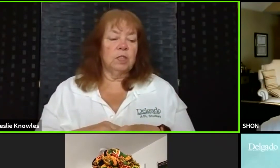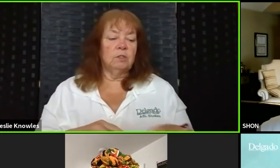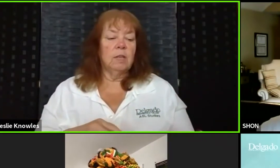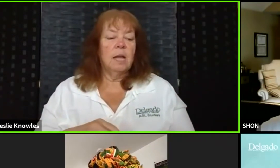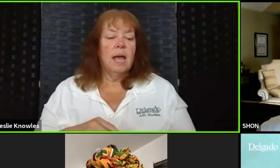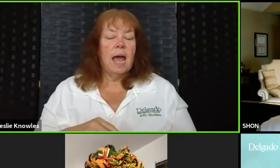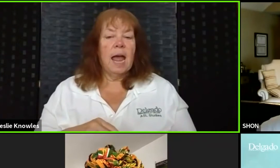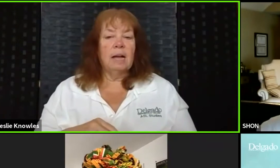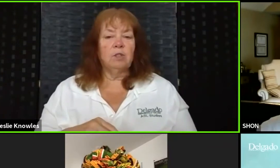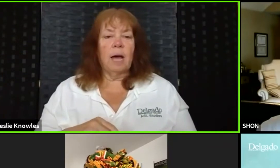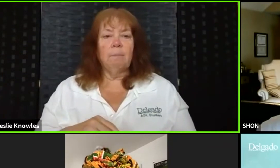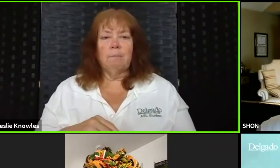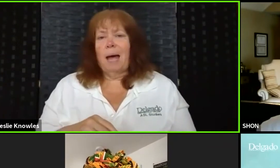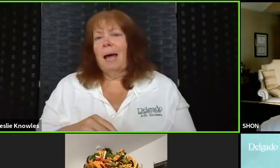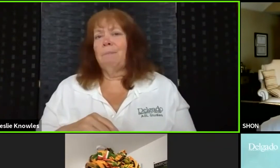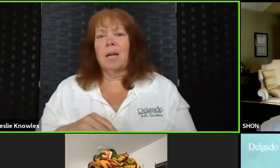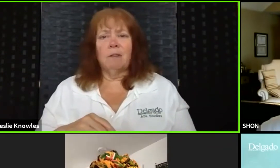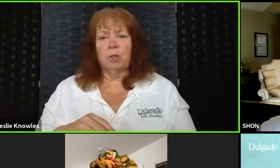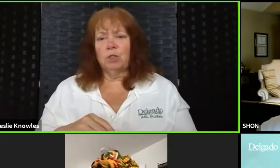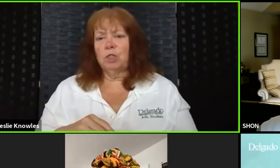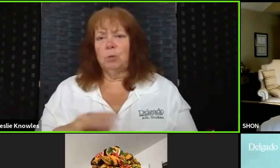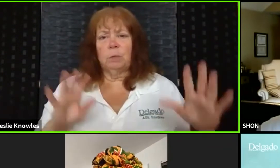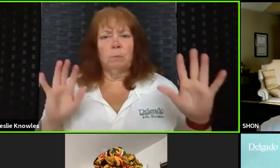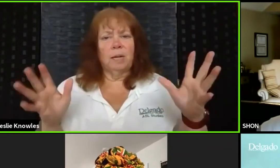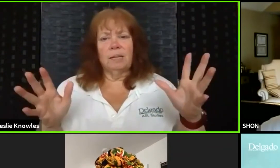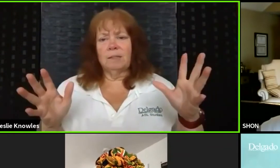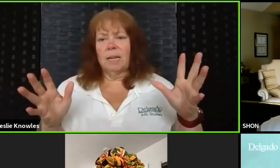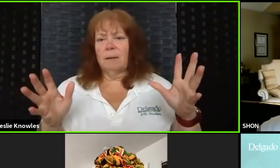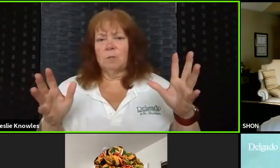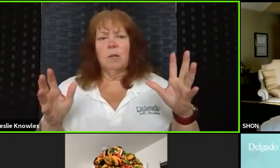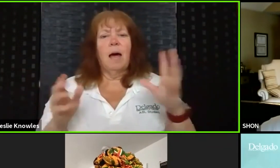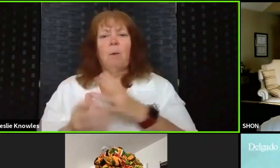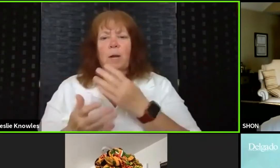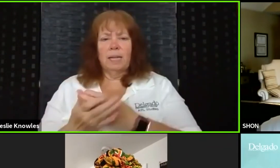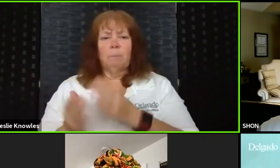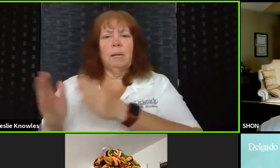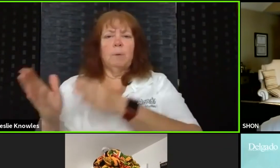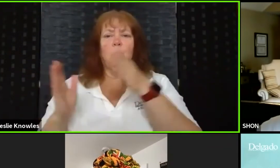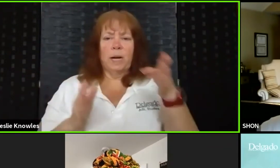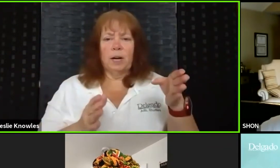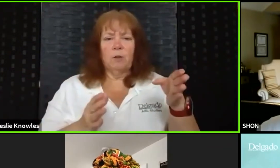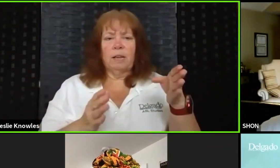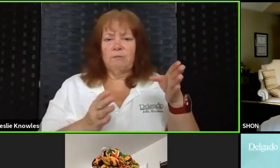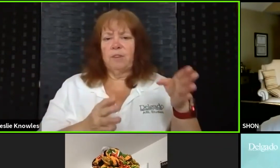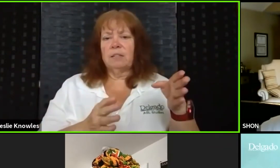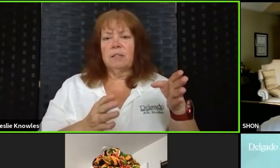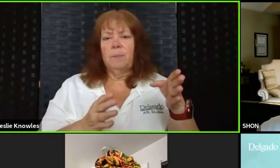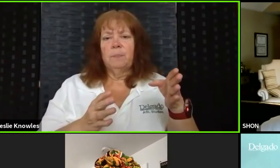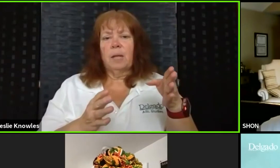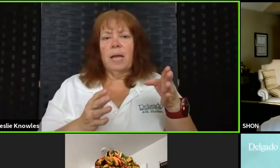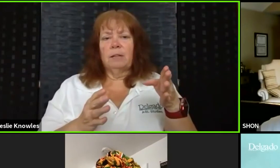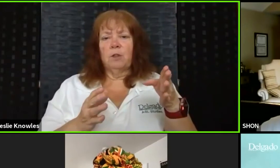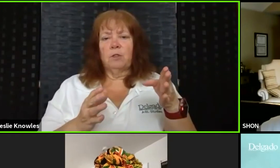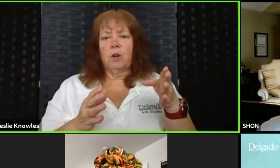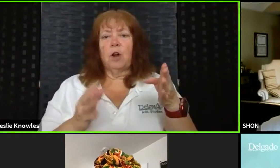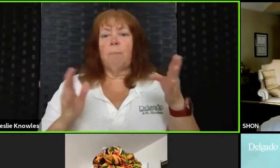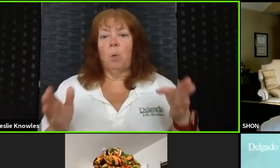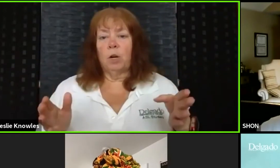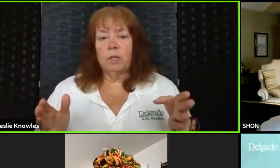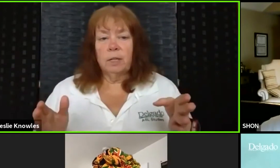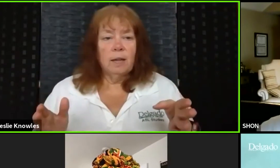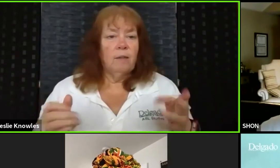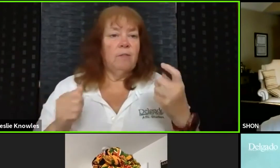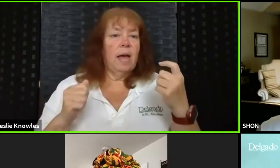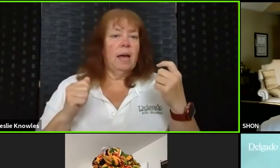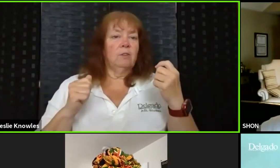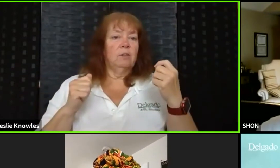conversational skills. And so I'm not averse to doing credit exams. I want to get people where they fit, and so that they're not